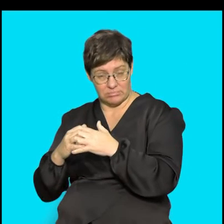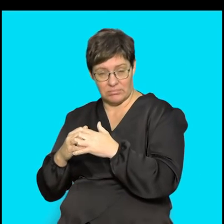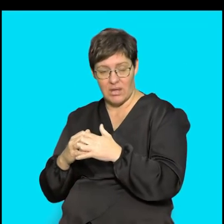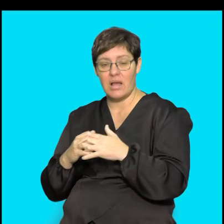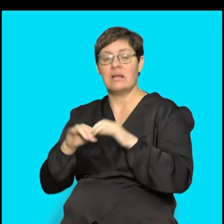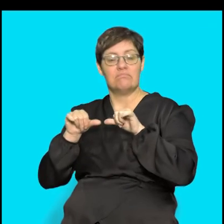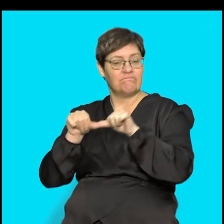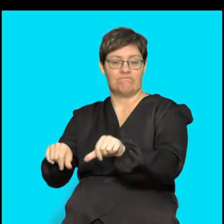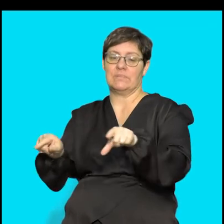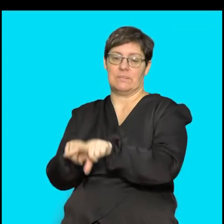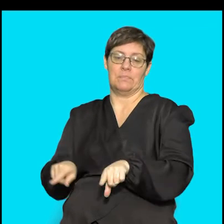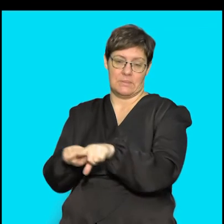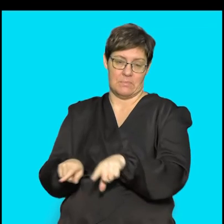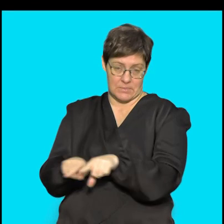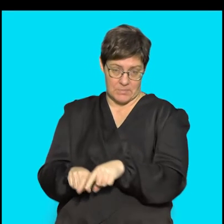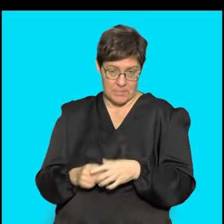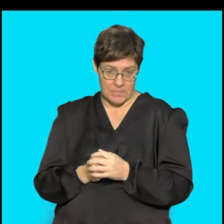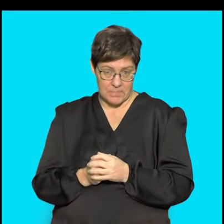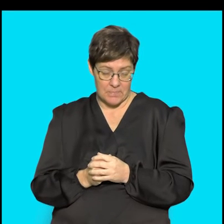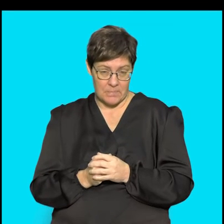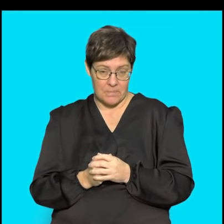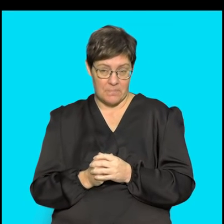forms remains the same.